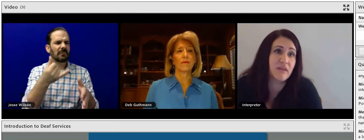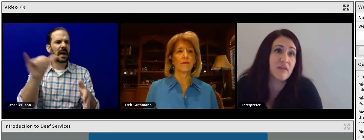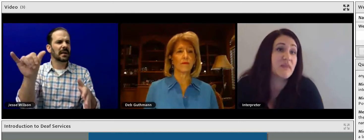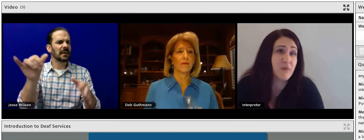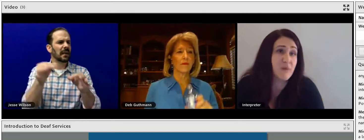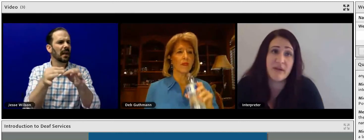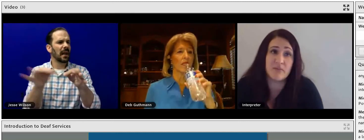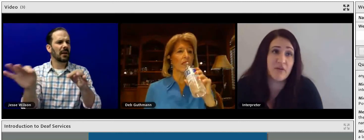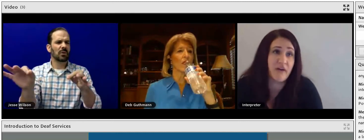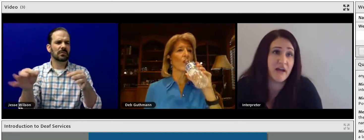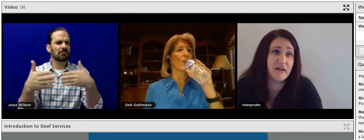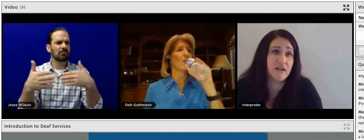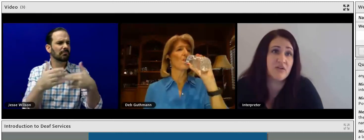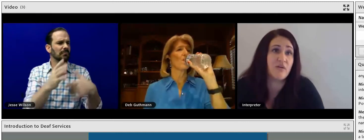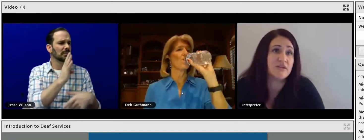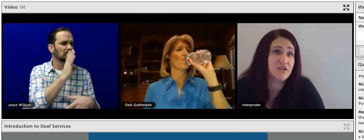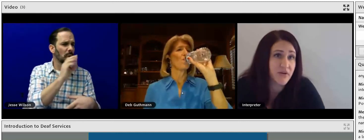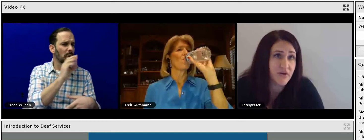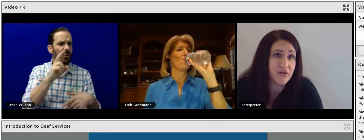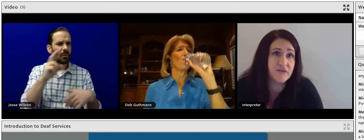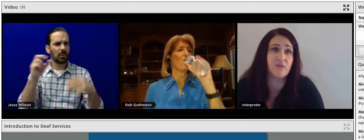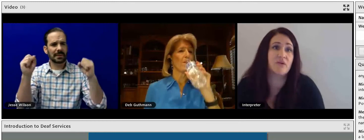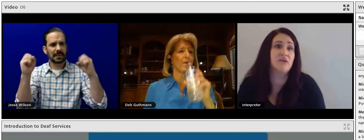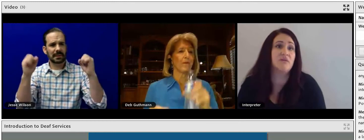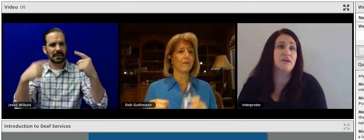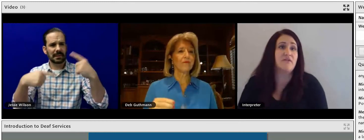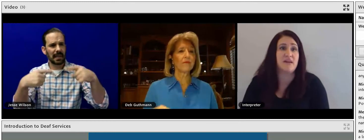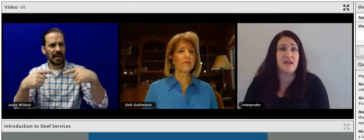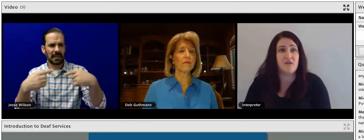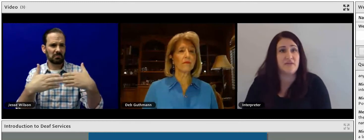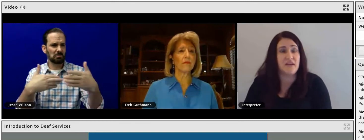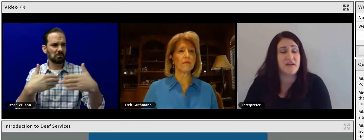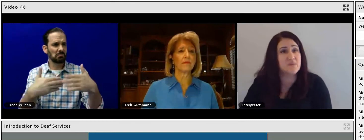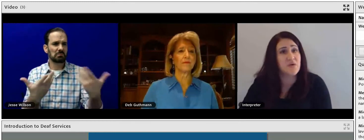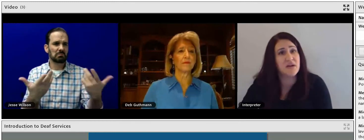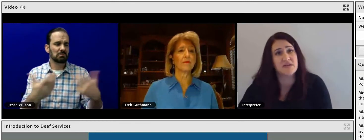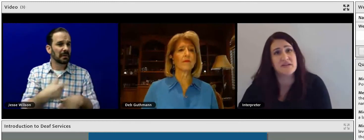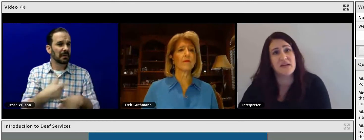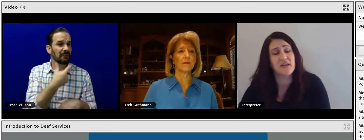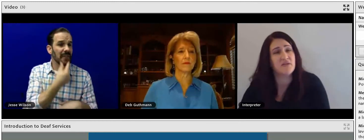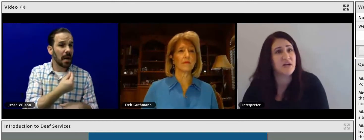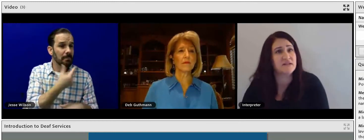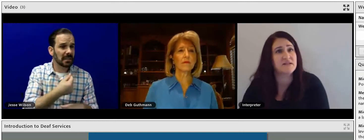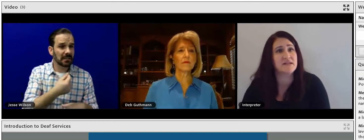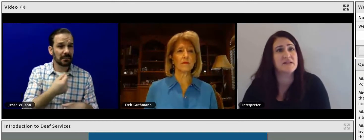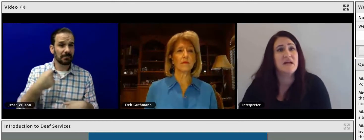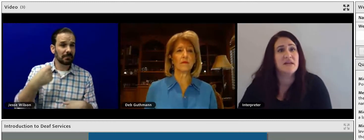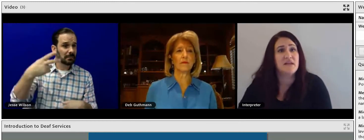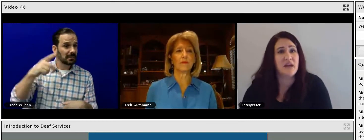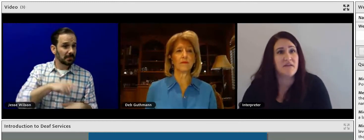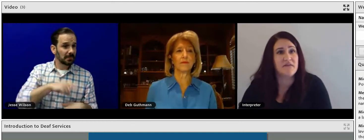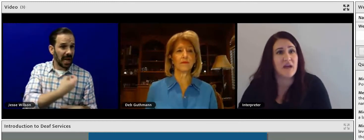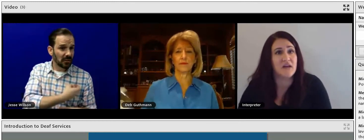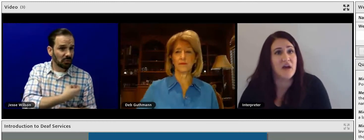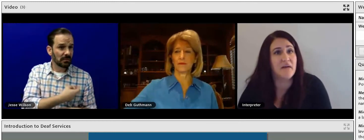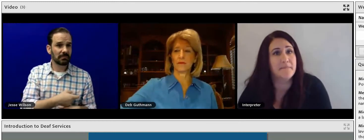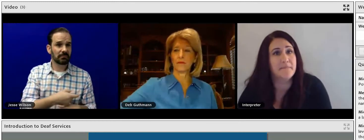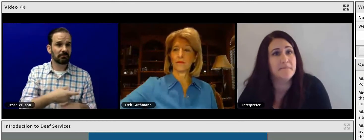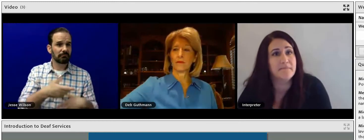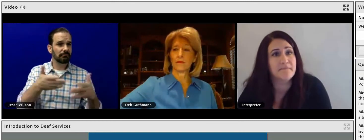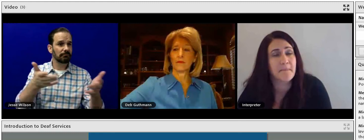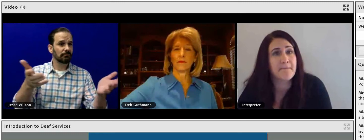And so for you, that's where we can provide, interpreters or whatever it might need, or if they need spoken or sign language access, then